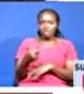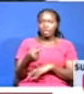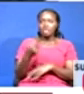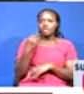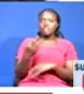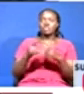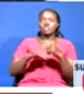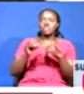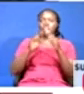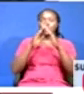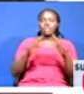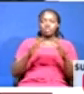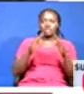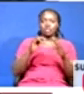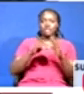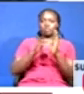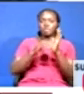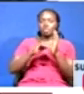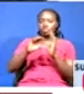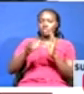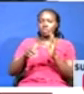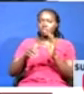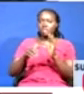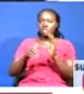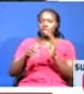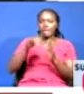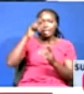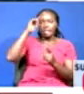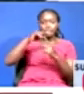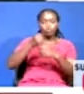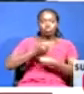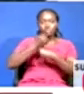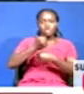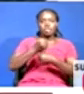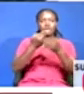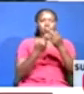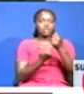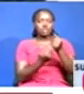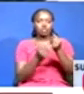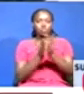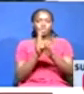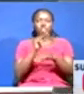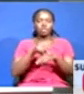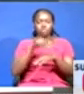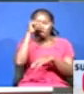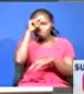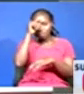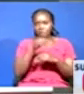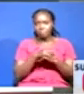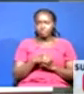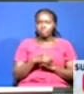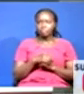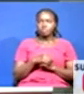5,360 housing units in Machakos County is meant to strengthen our partnership with the national government. Let me